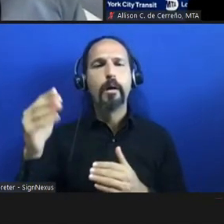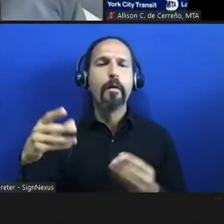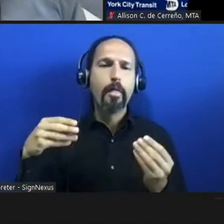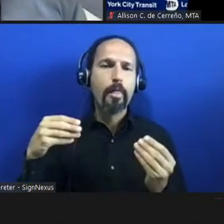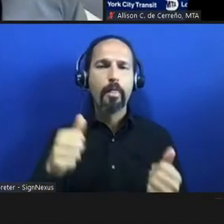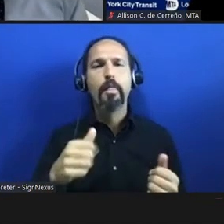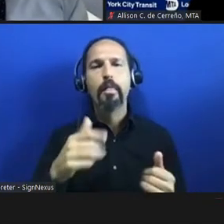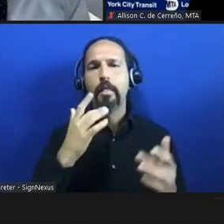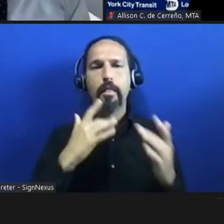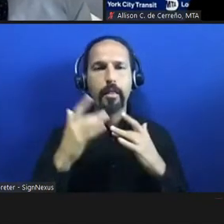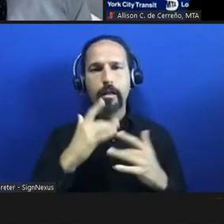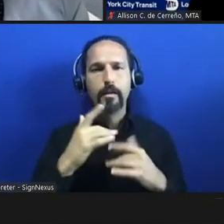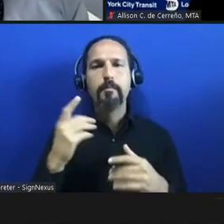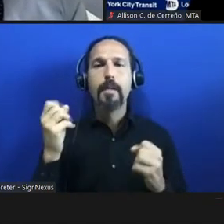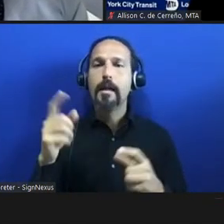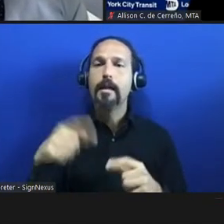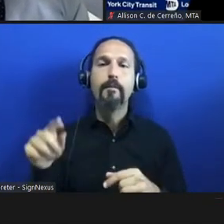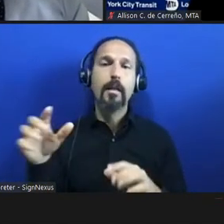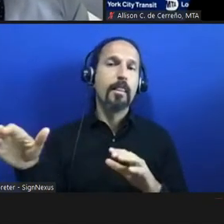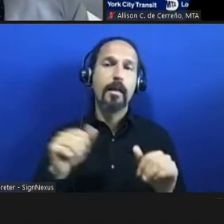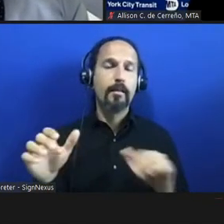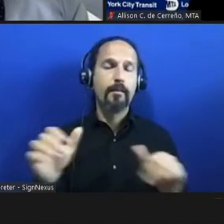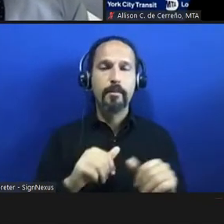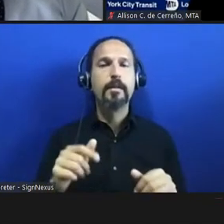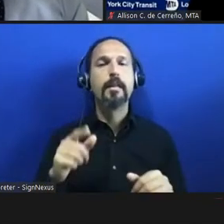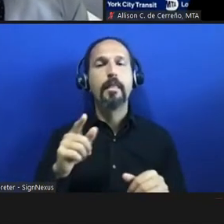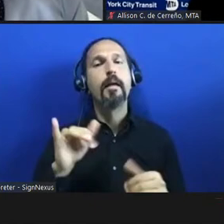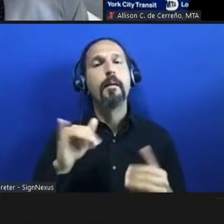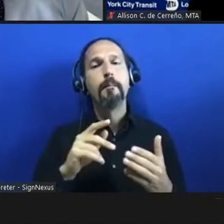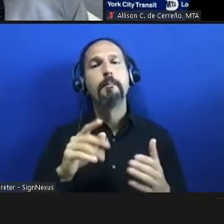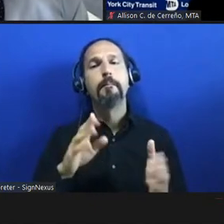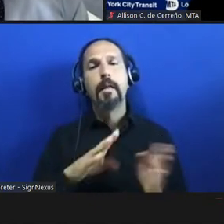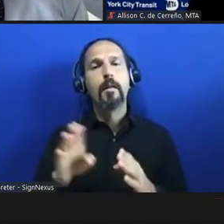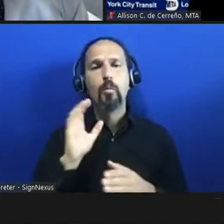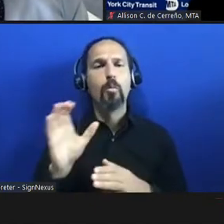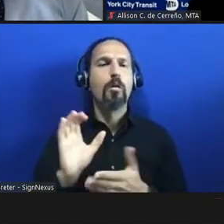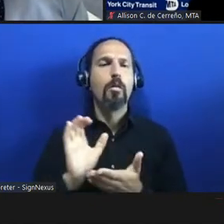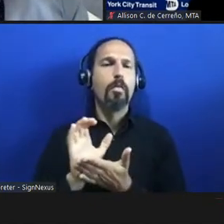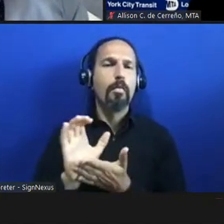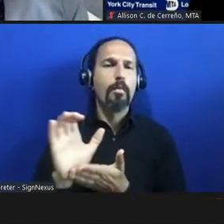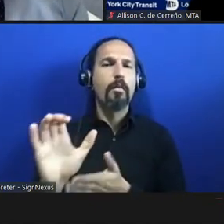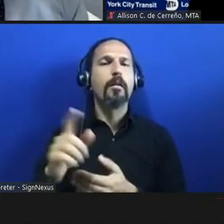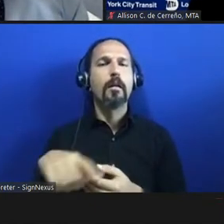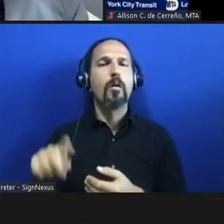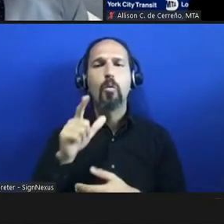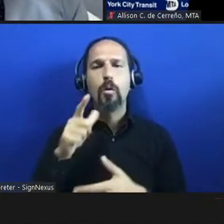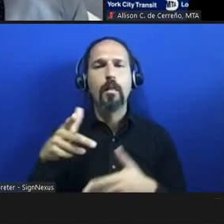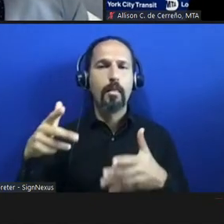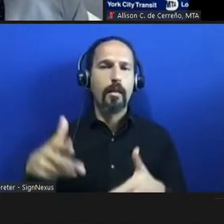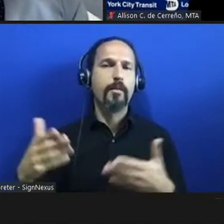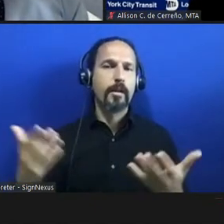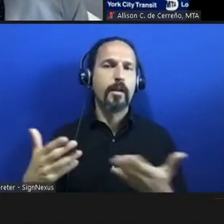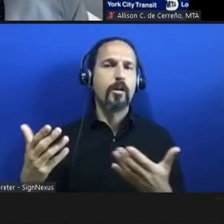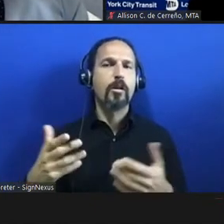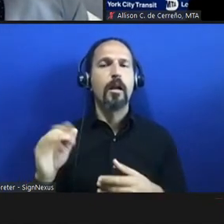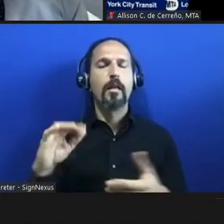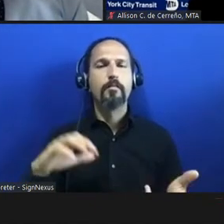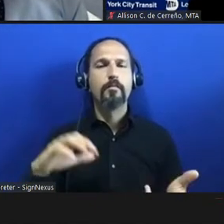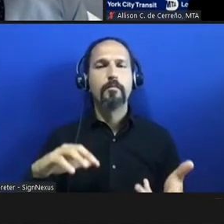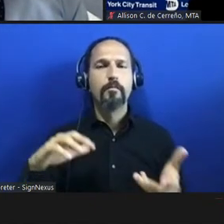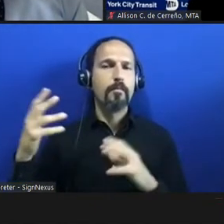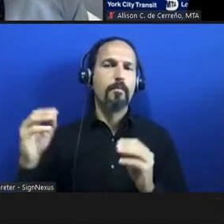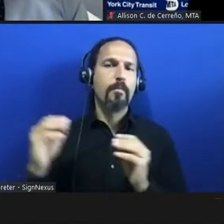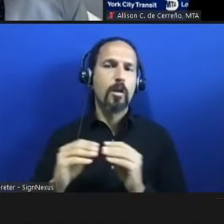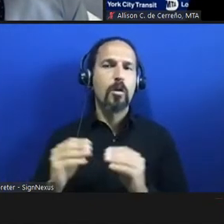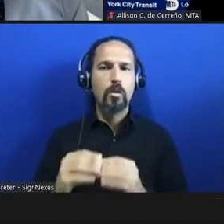with many of us leaving for good this plan will only serve to force out the most vulnerable of us remaining and severely disrupt countless